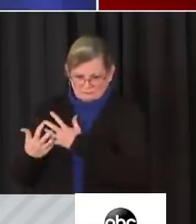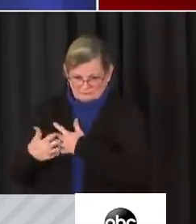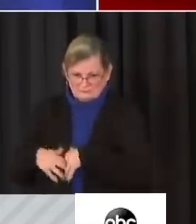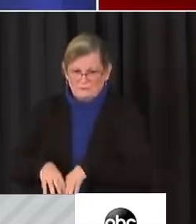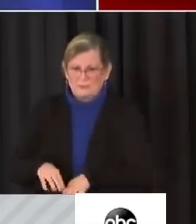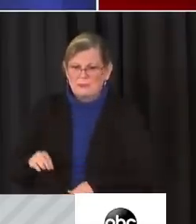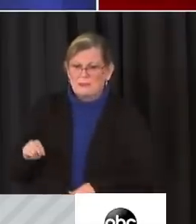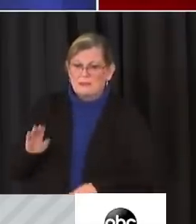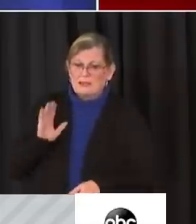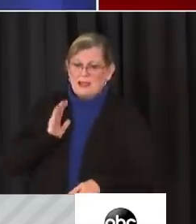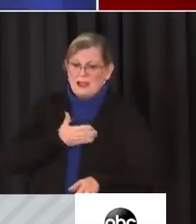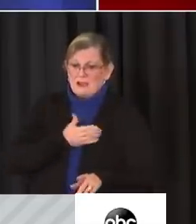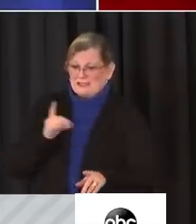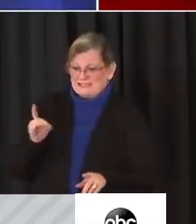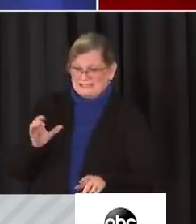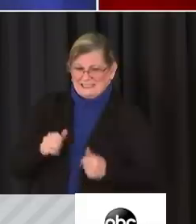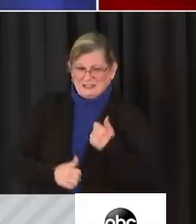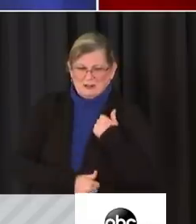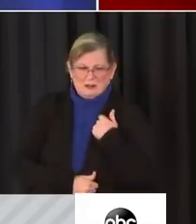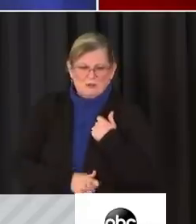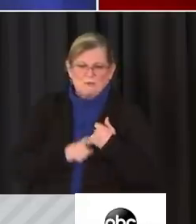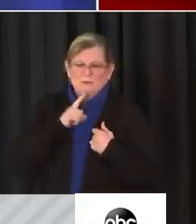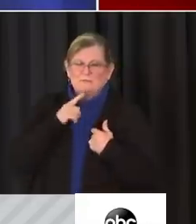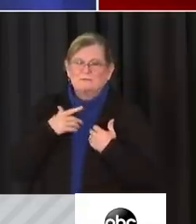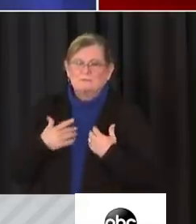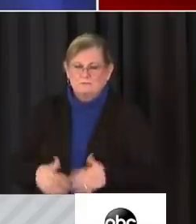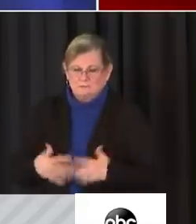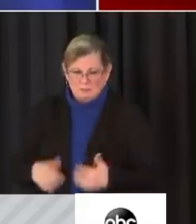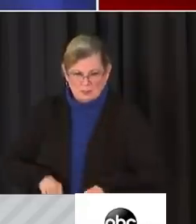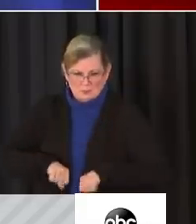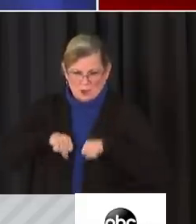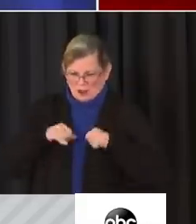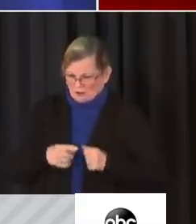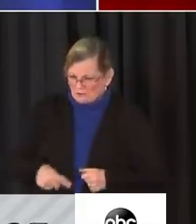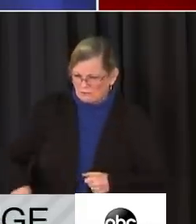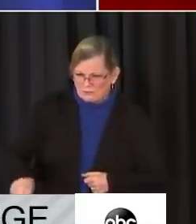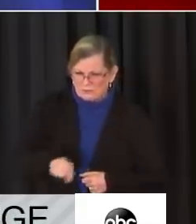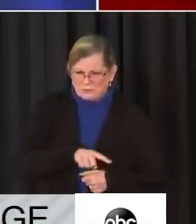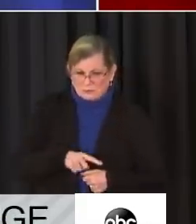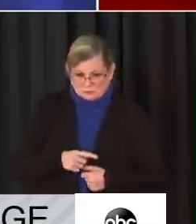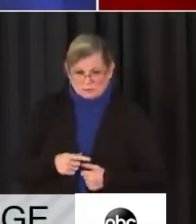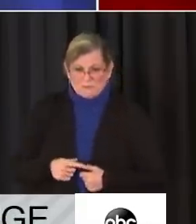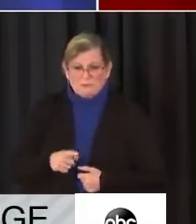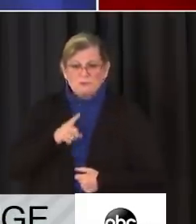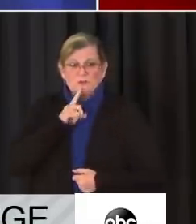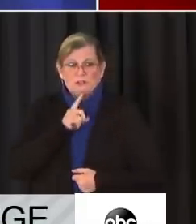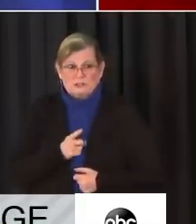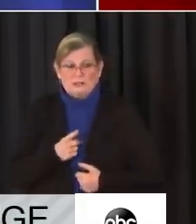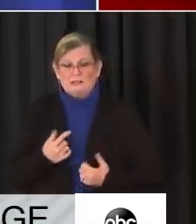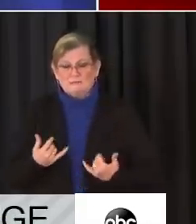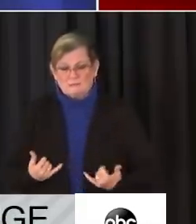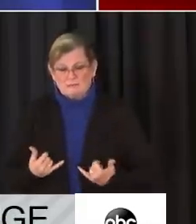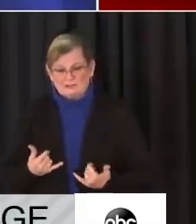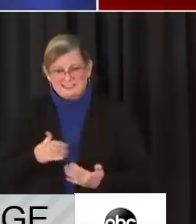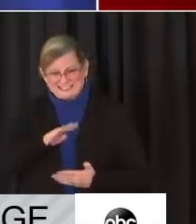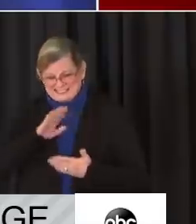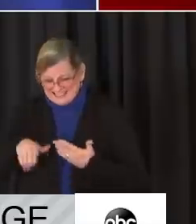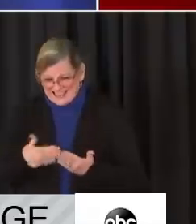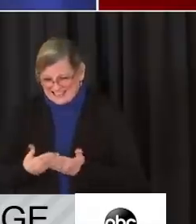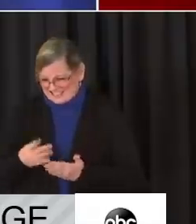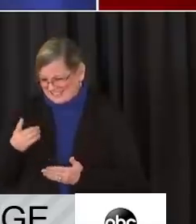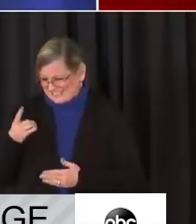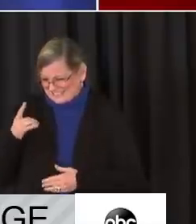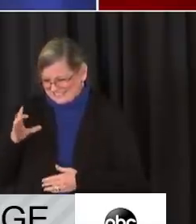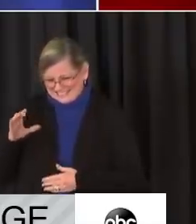PD and our D.C. guardsmen. Very proud of those men and women. At present, there are the entire D.C.